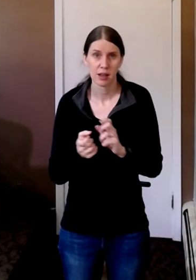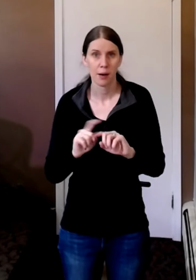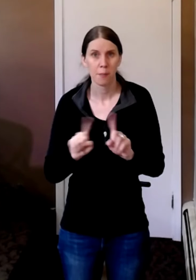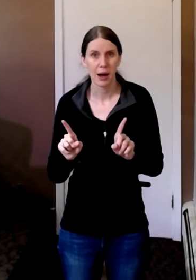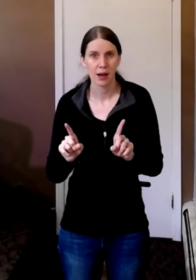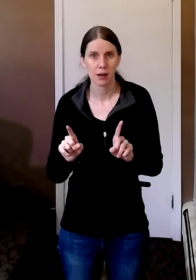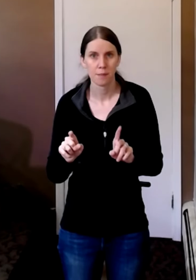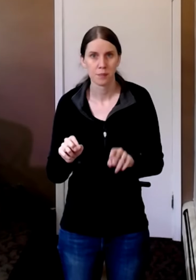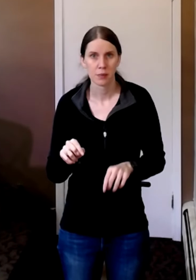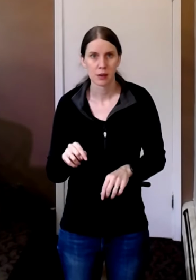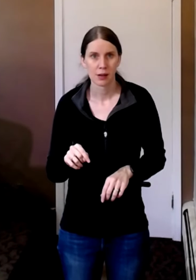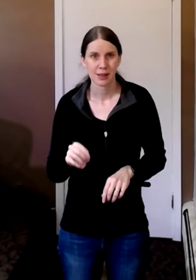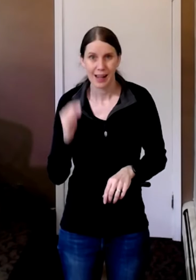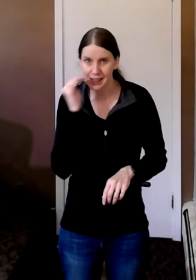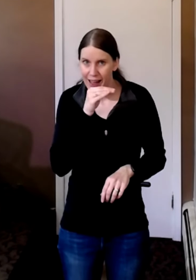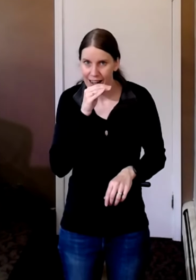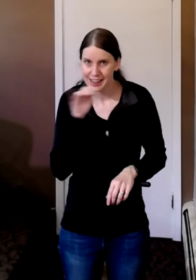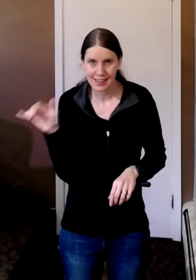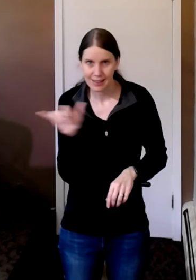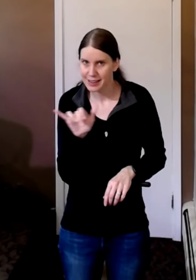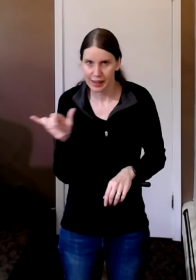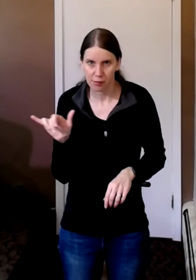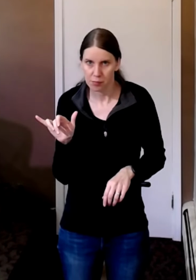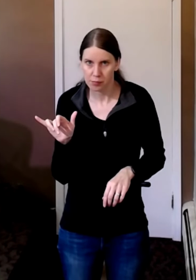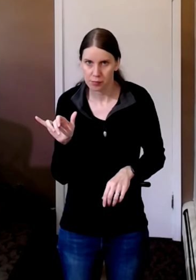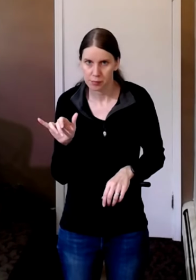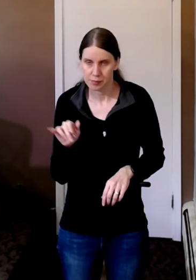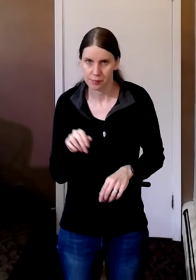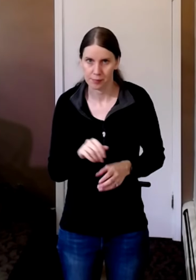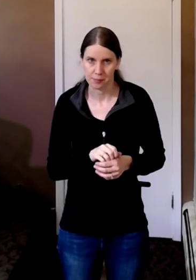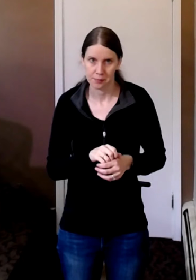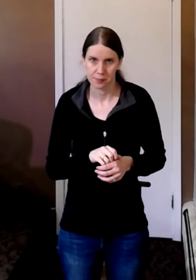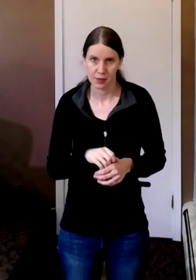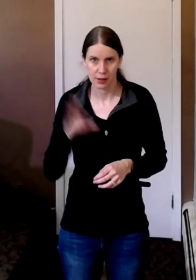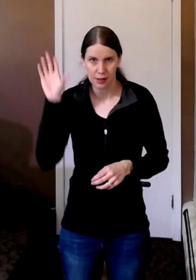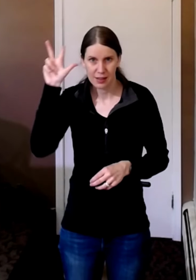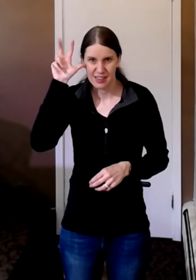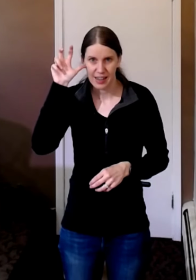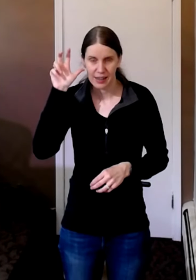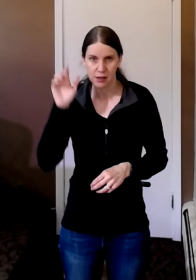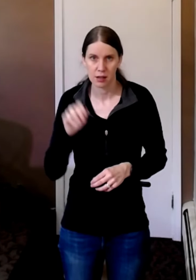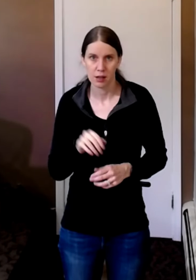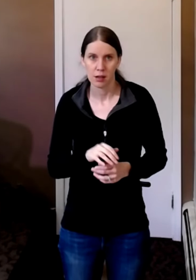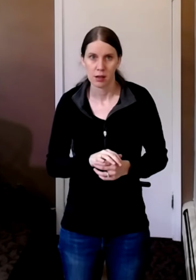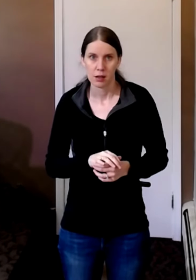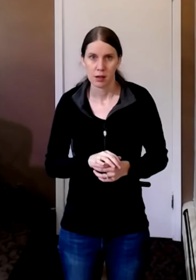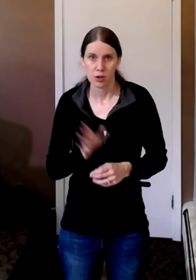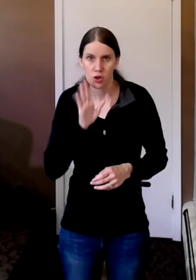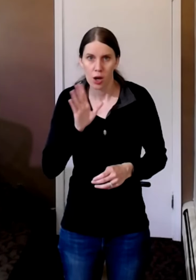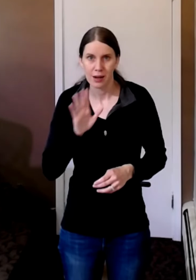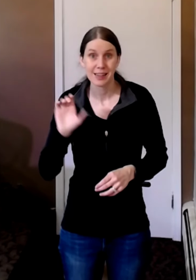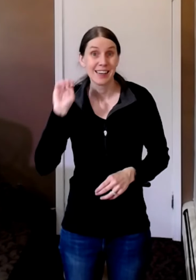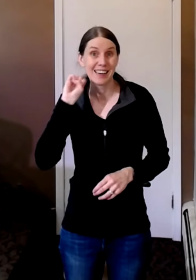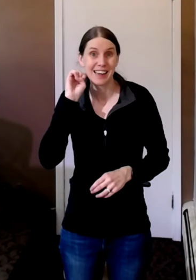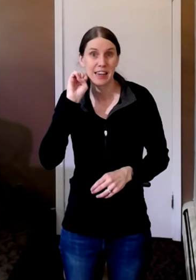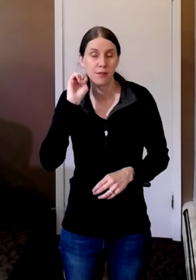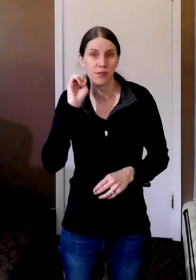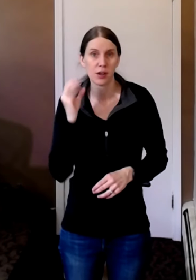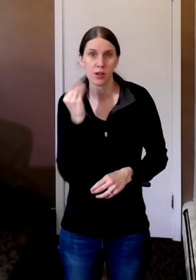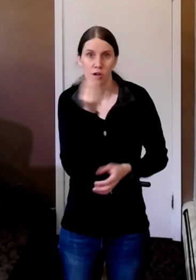But you see, the lie remains the same, Satan's lie. You know, he talked to Eve in the Garden of